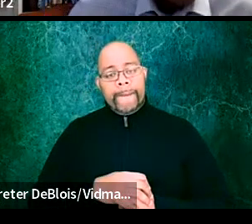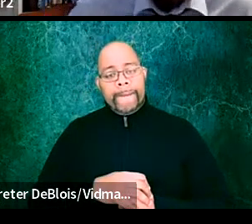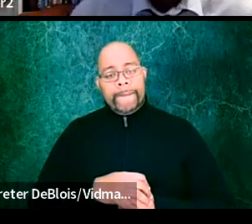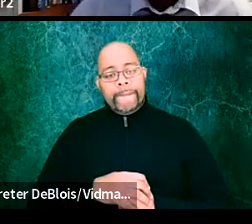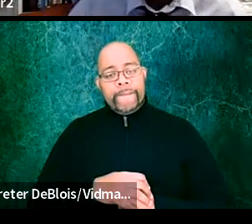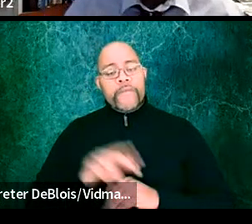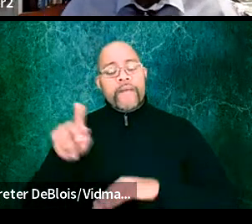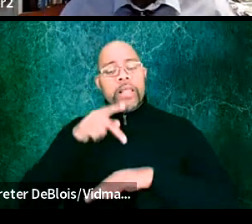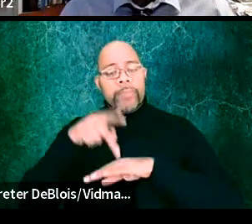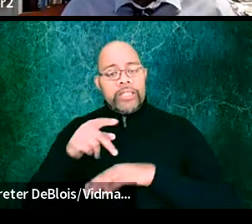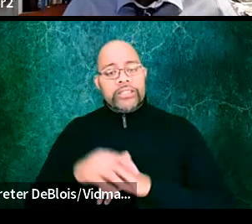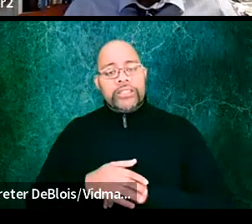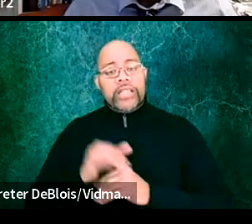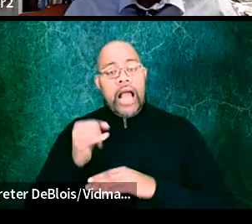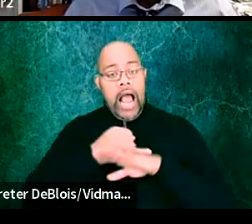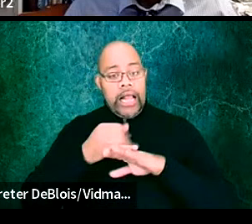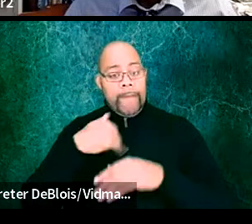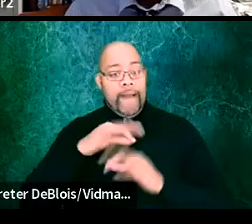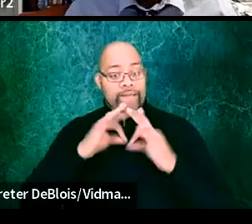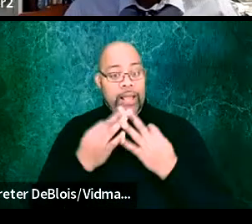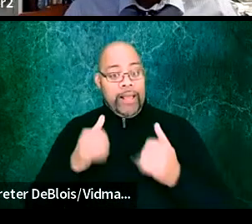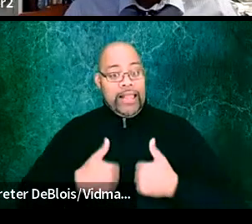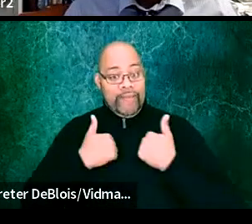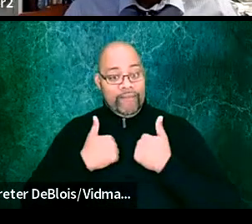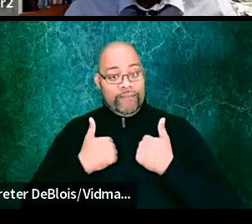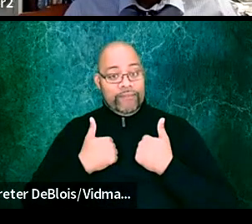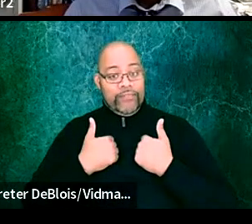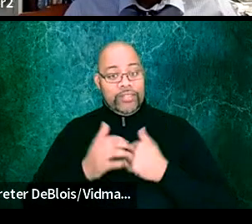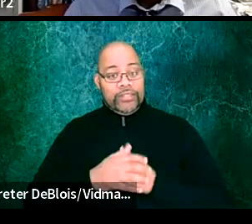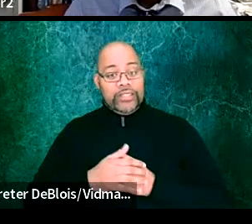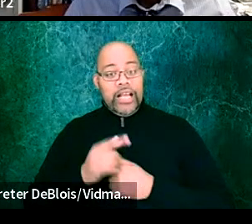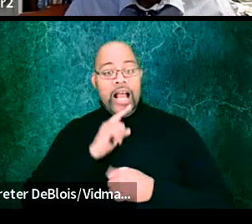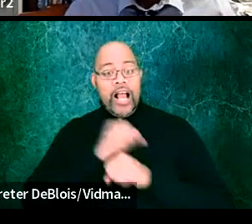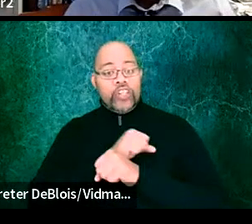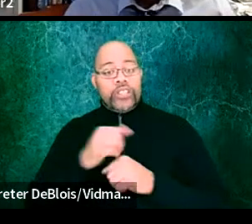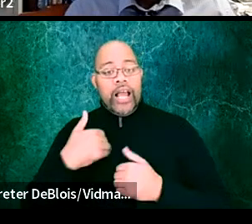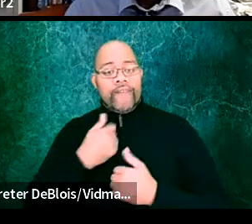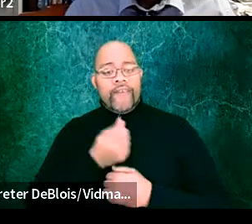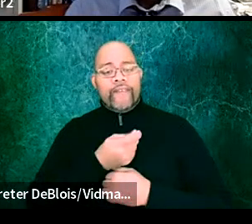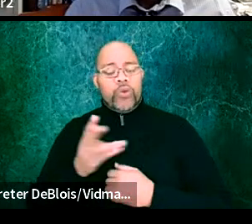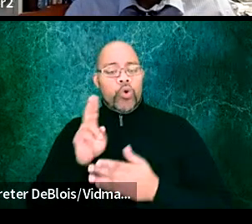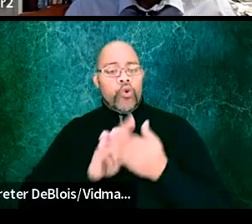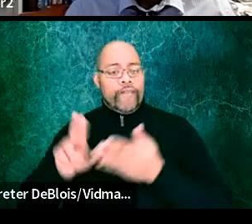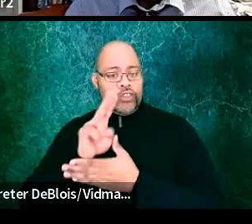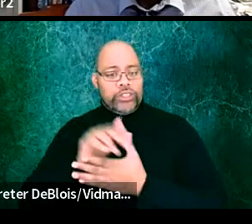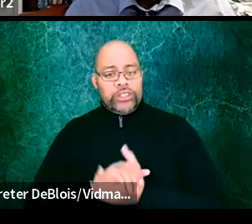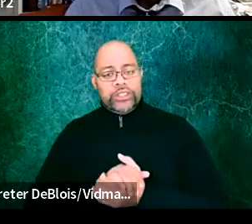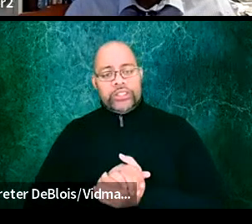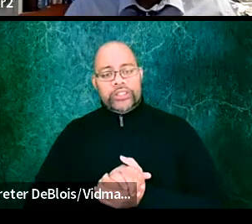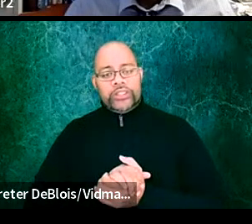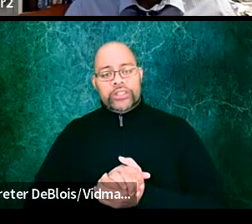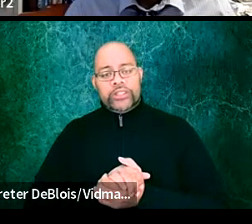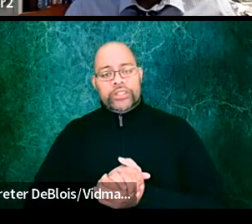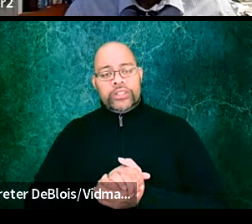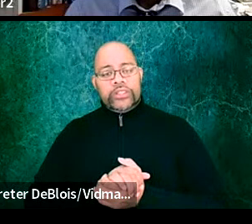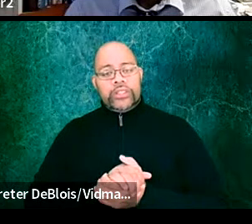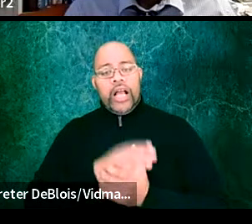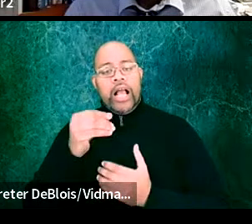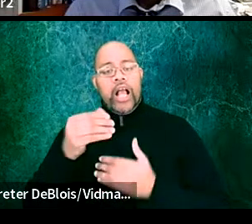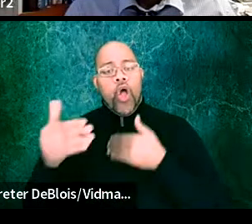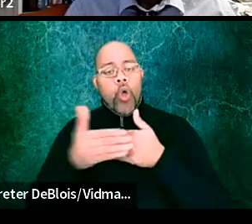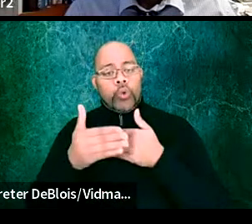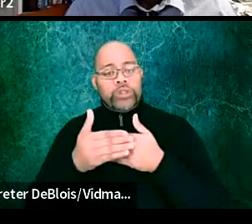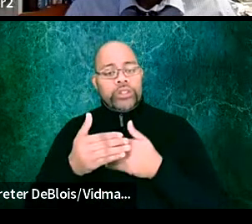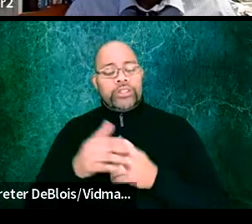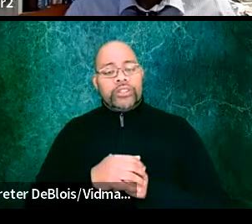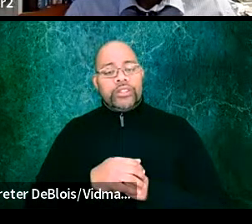in the Philippines, the island that my family lives on, there's actually a couple universities. And the closest